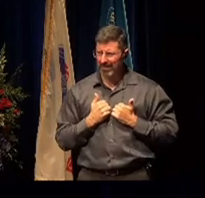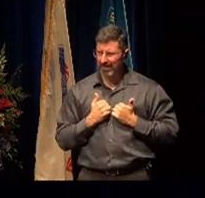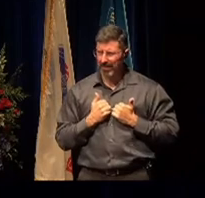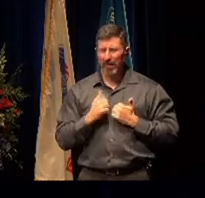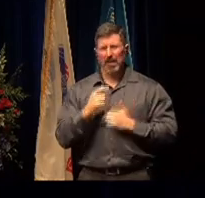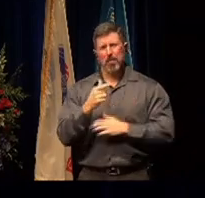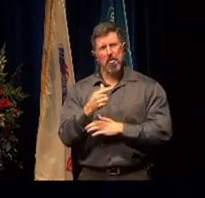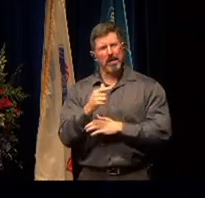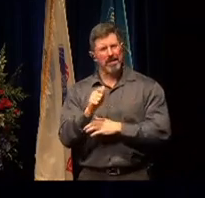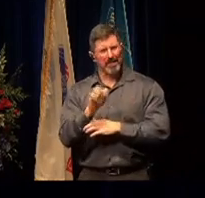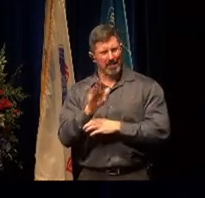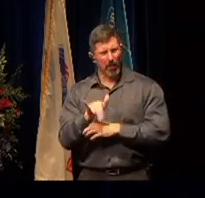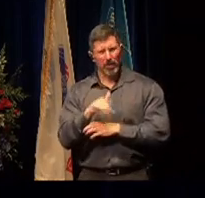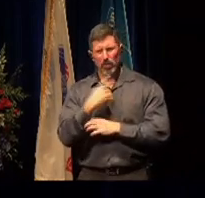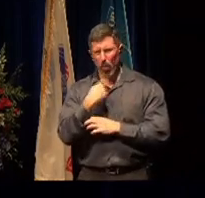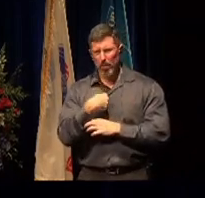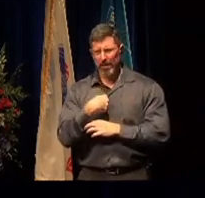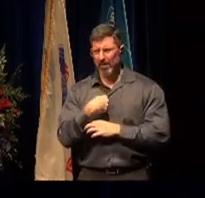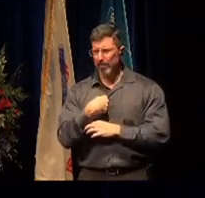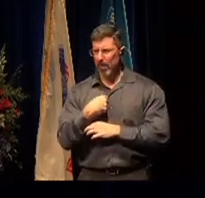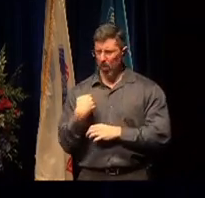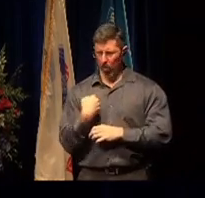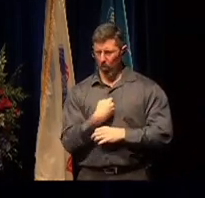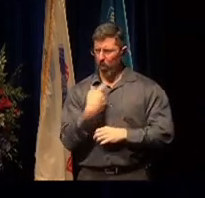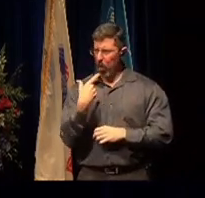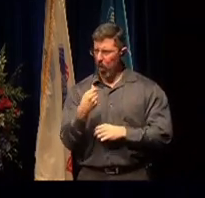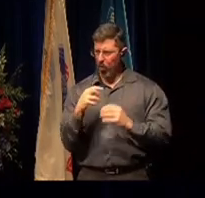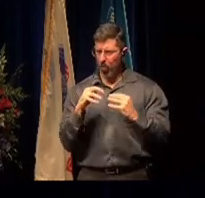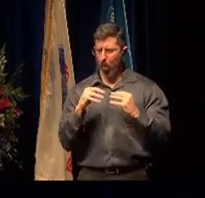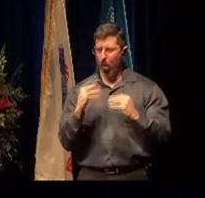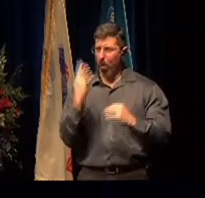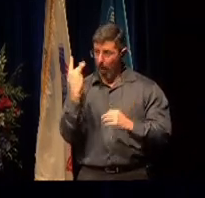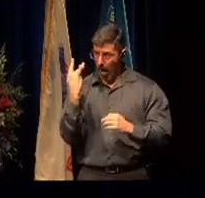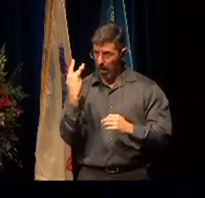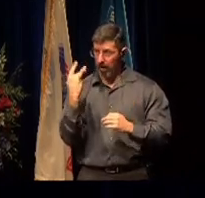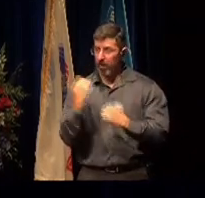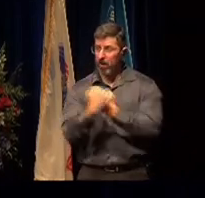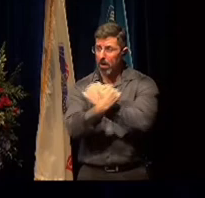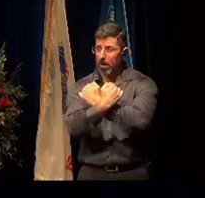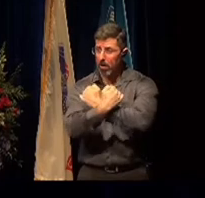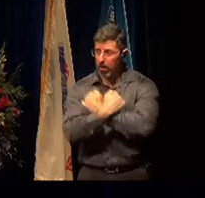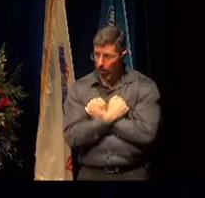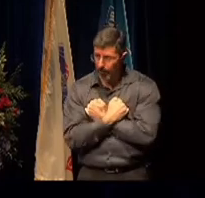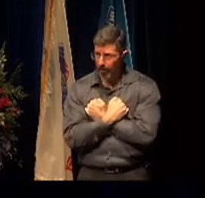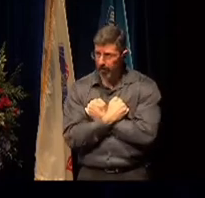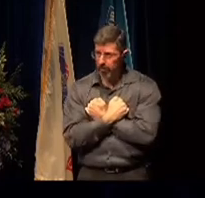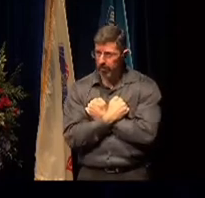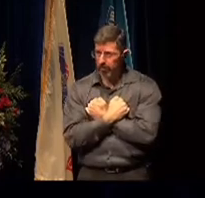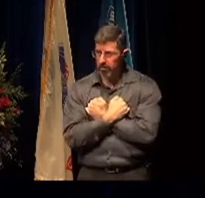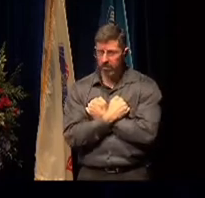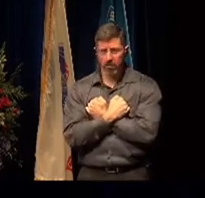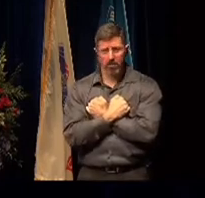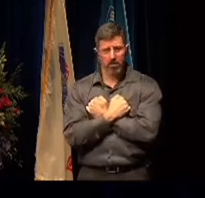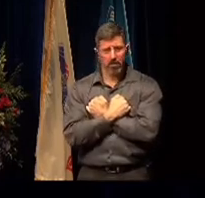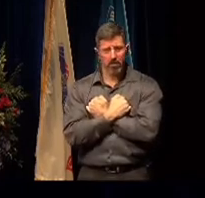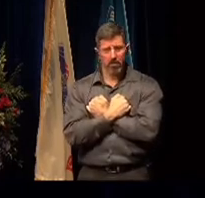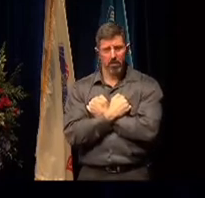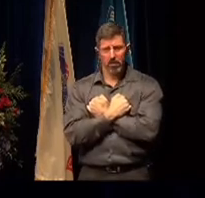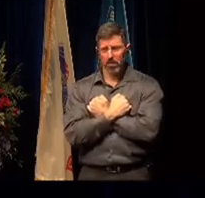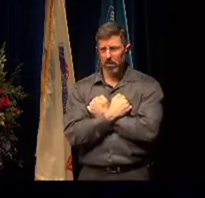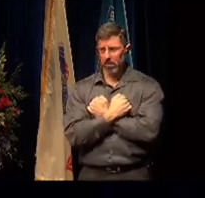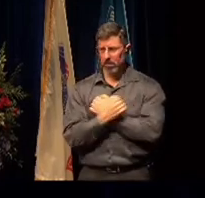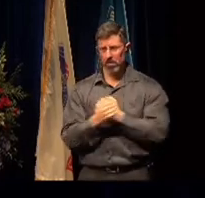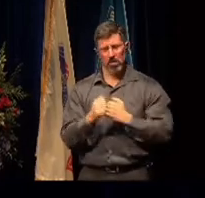taught me that we went to war out of love, and that there does not exist a stronger love than that which is exhibited on the